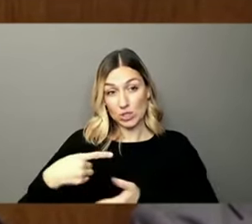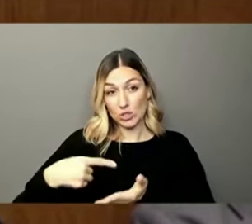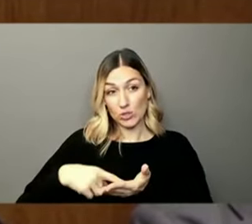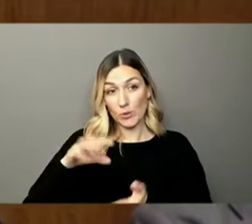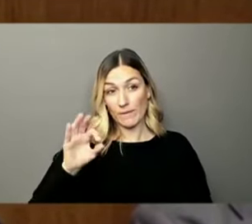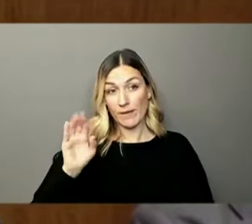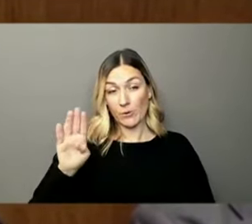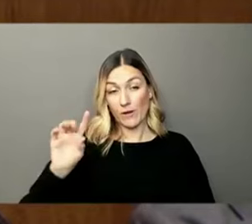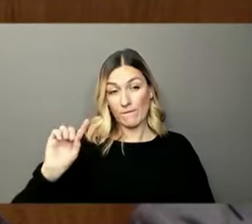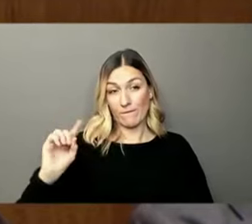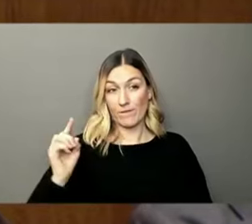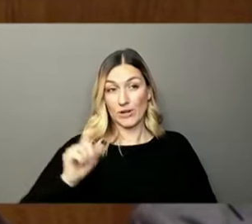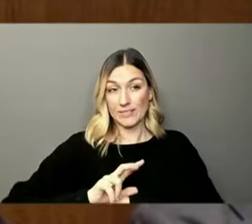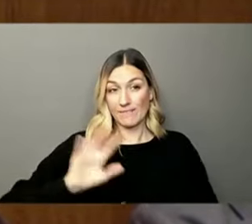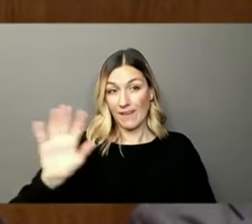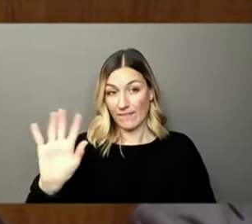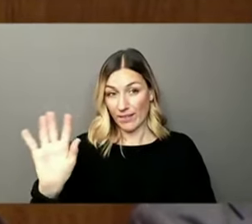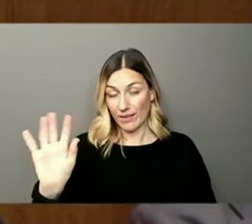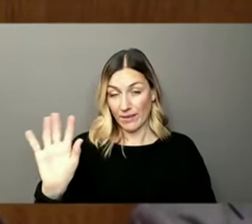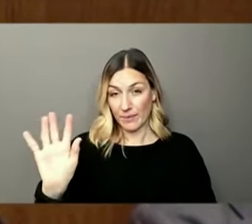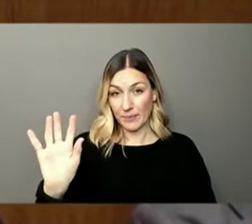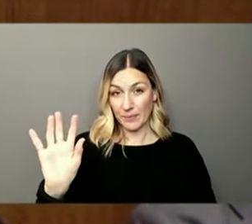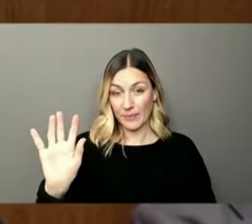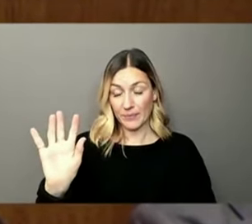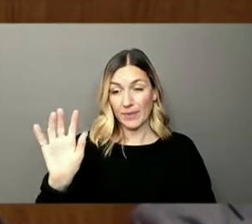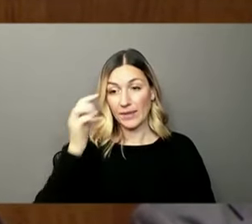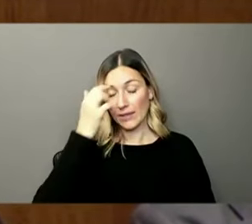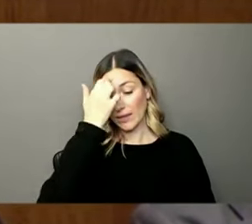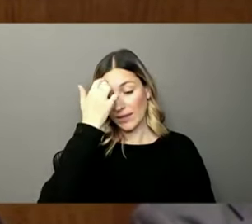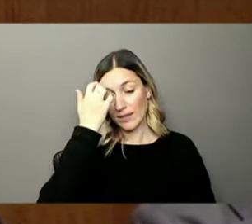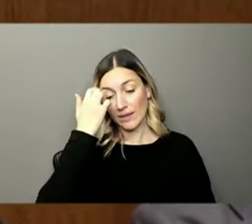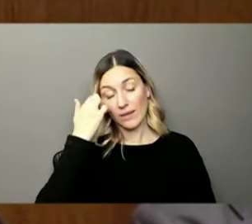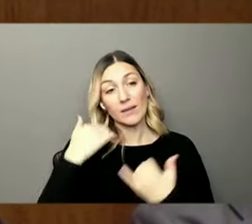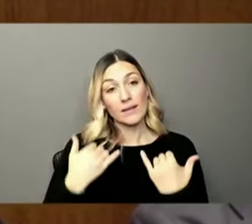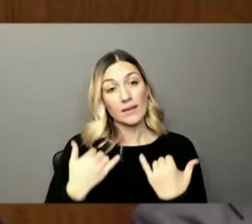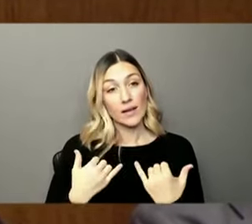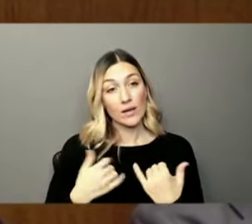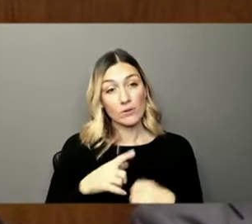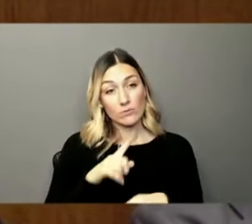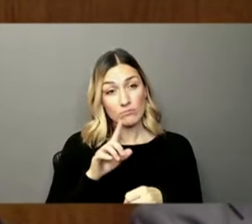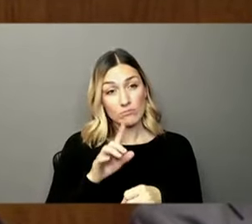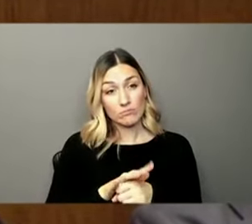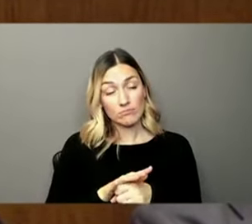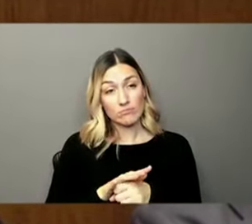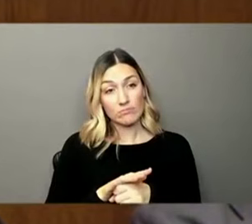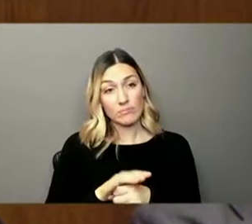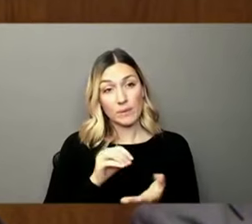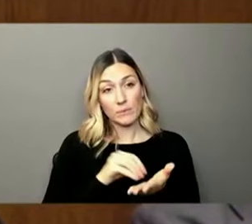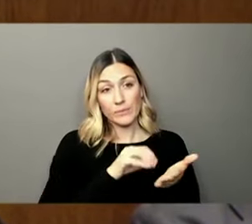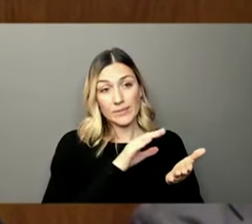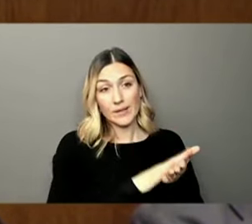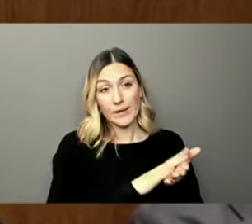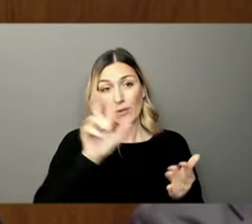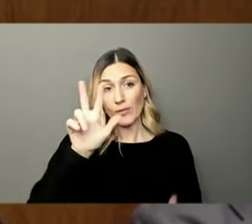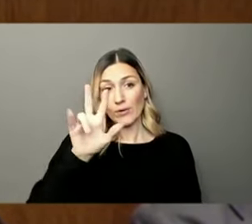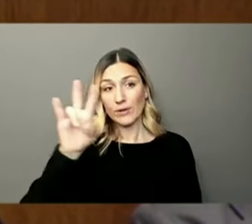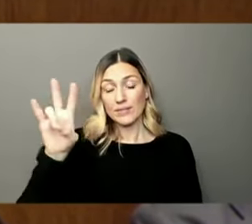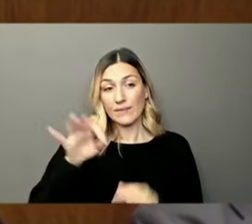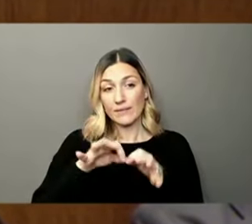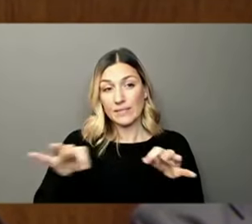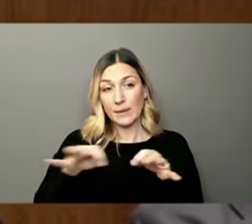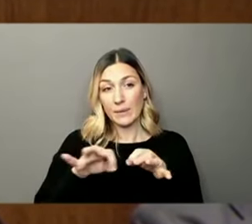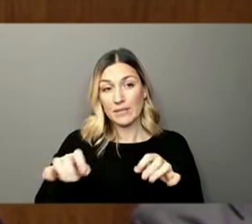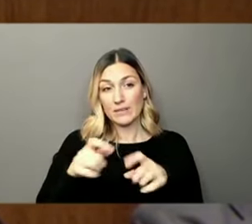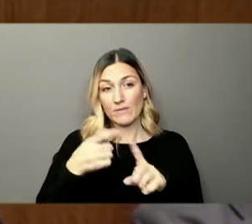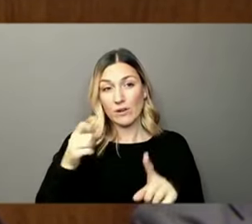5 o'clock. And finally, I'll ask unanimous consent to enter into the record 37 statements from stakeholder groups